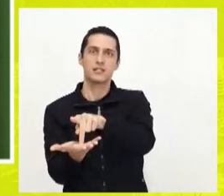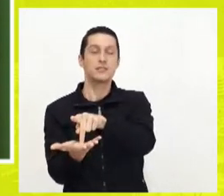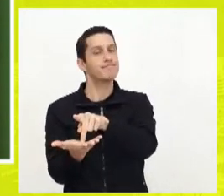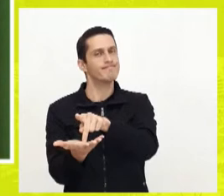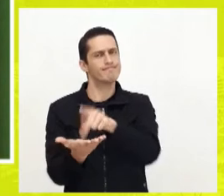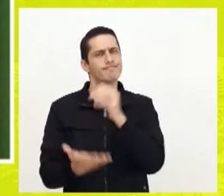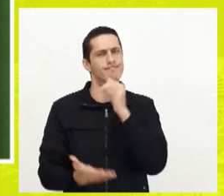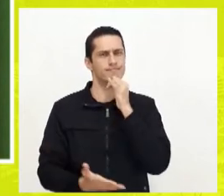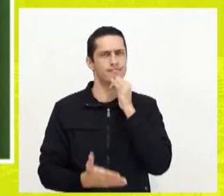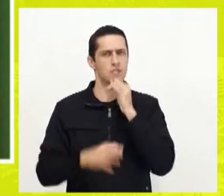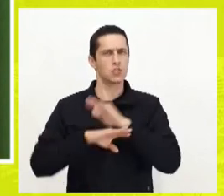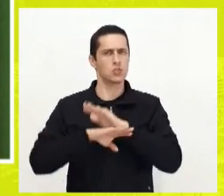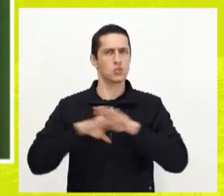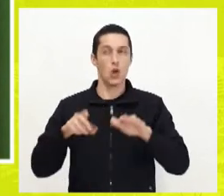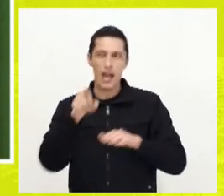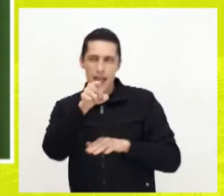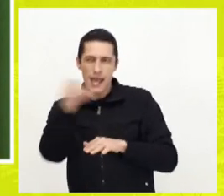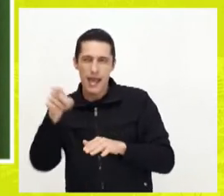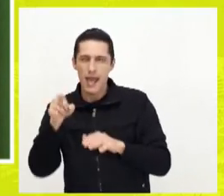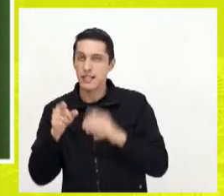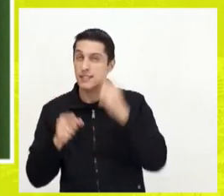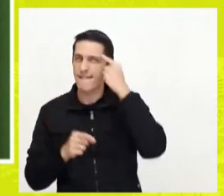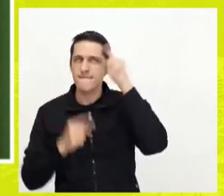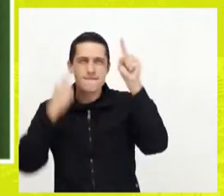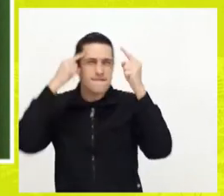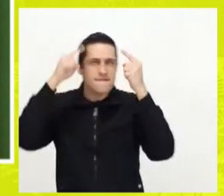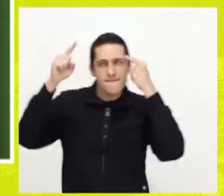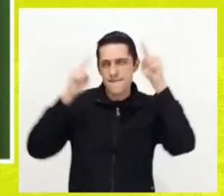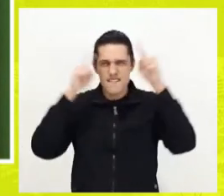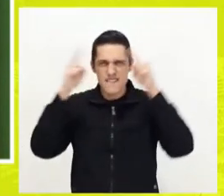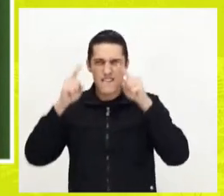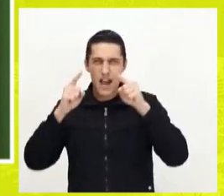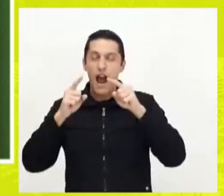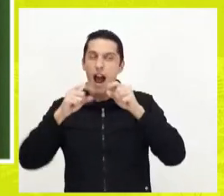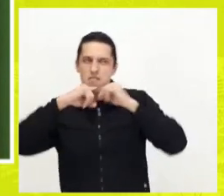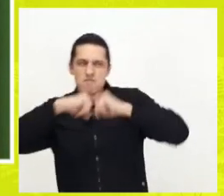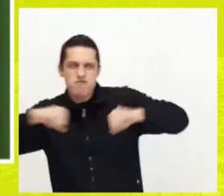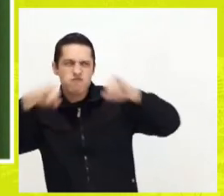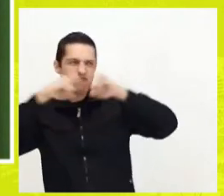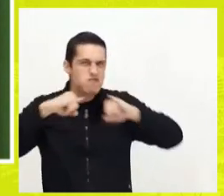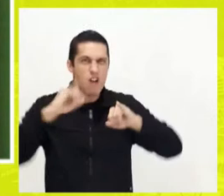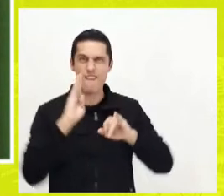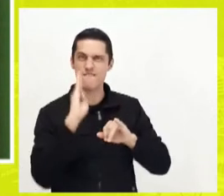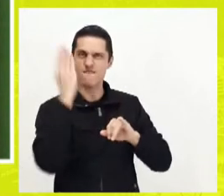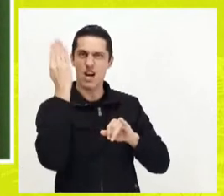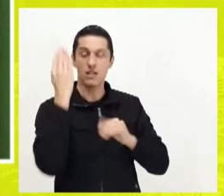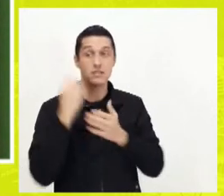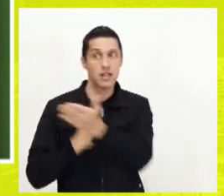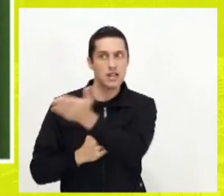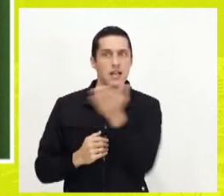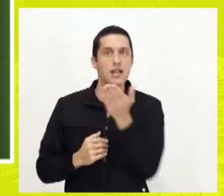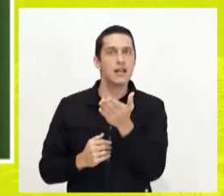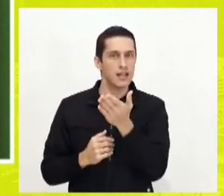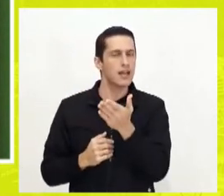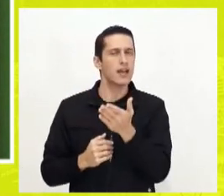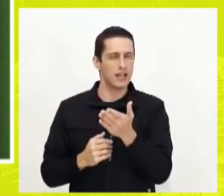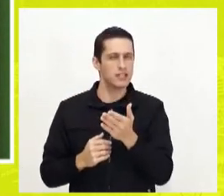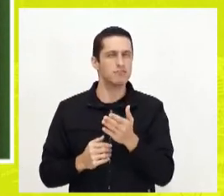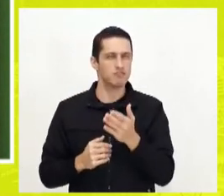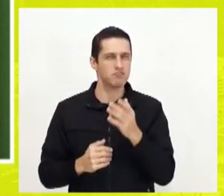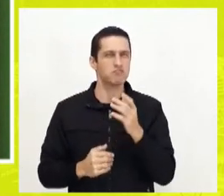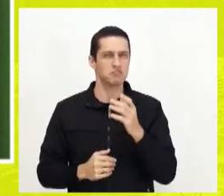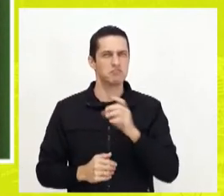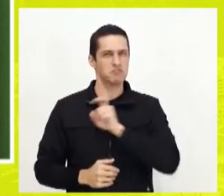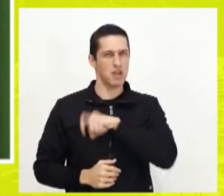that's an example of how they articulate these people who generate misinformation their capability and we fact